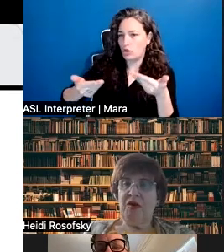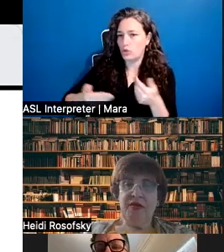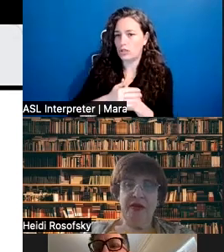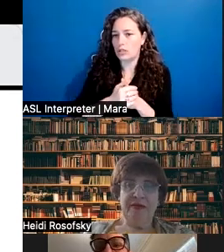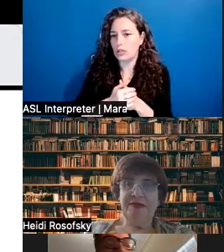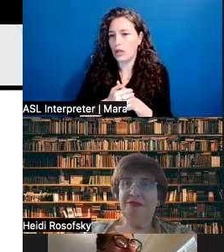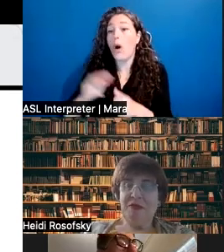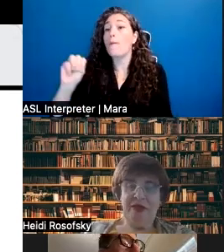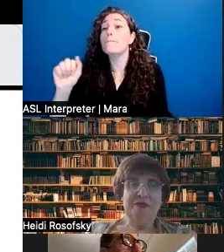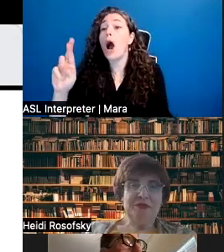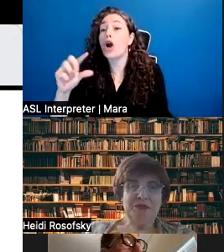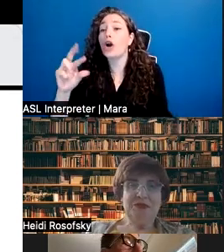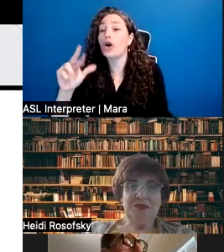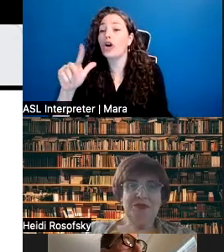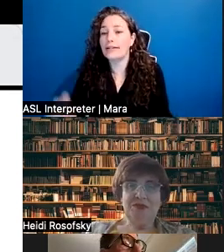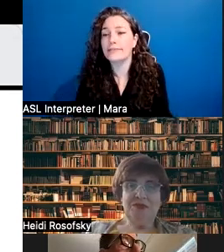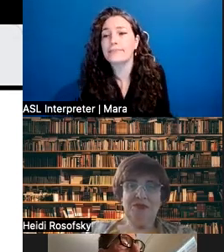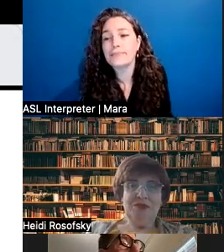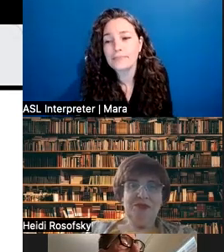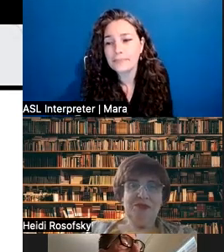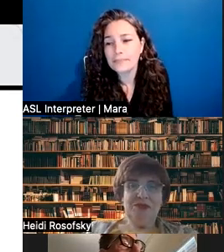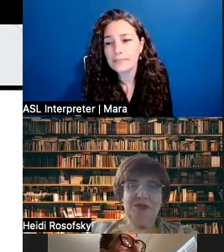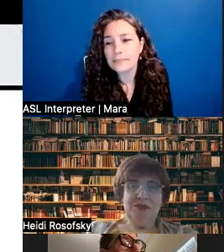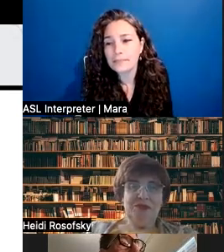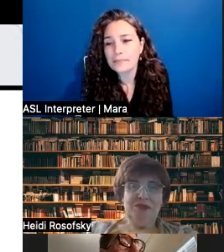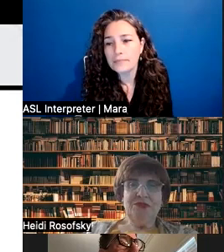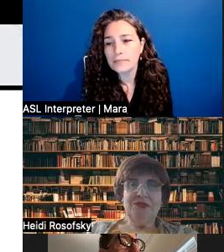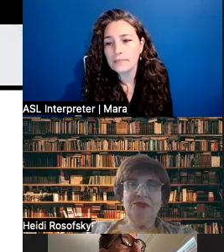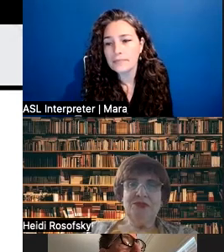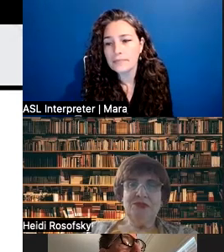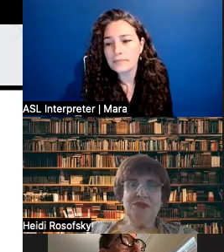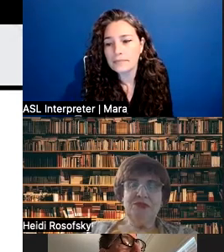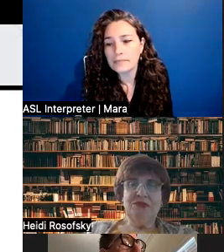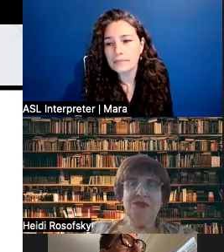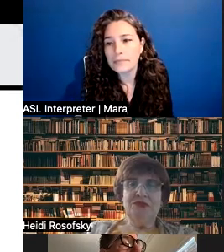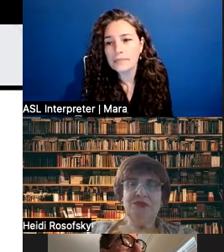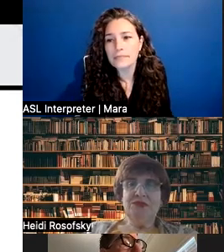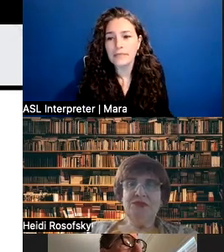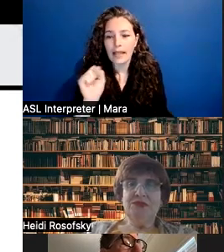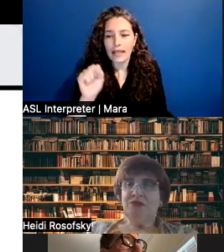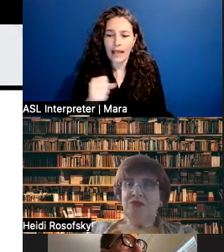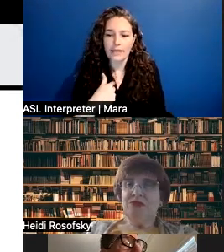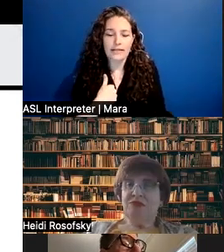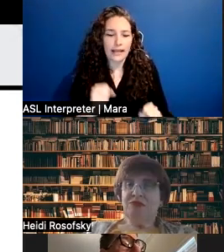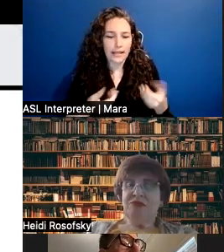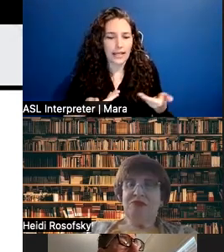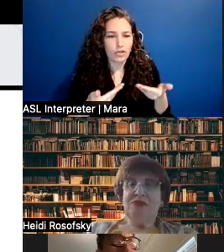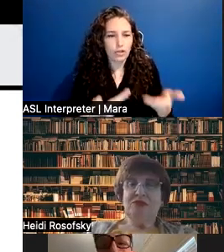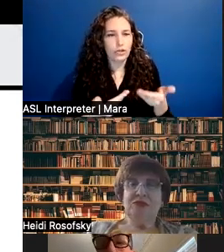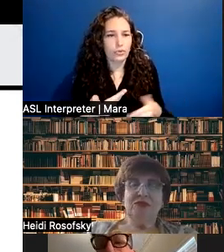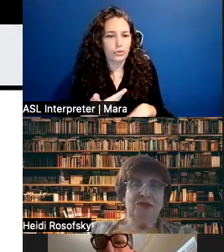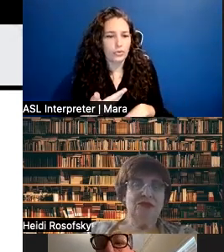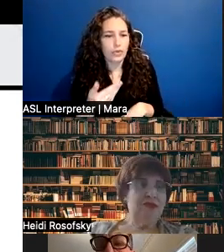Yes, Am I wrong on that? I have the pleasure of doing that. But we have kind of been in a time frame in